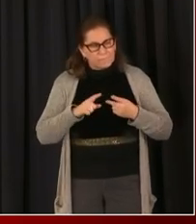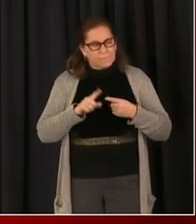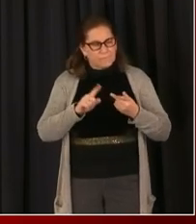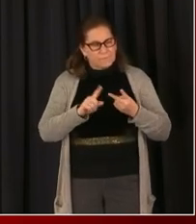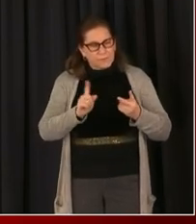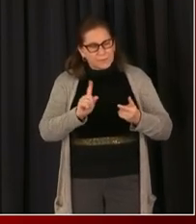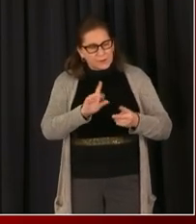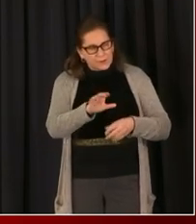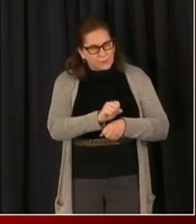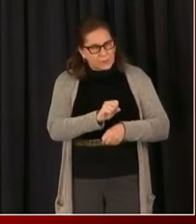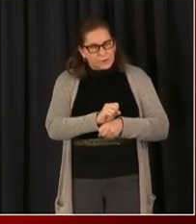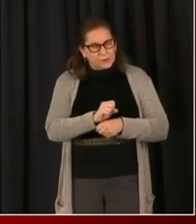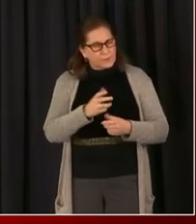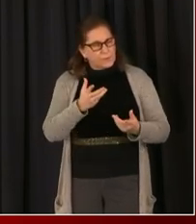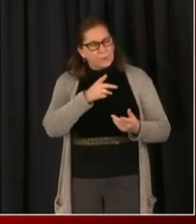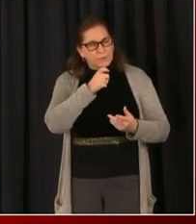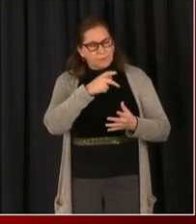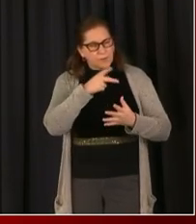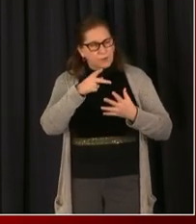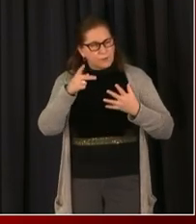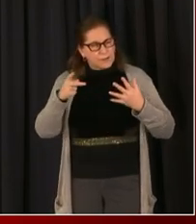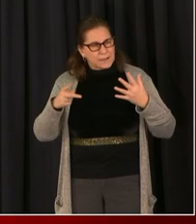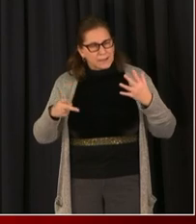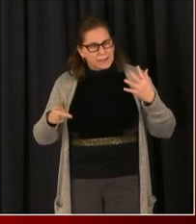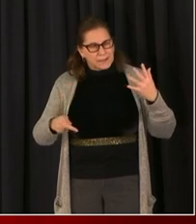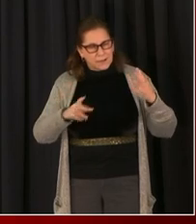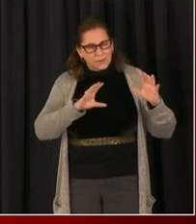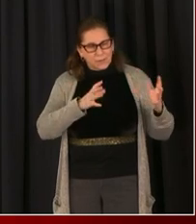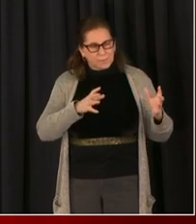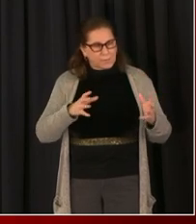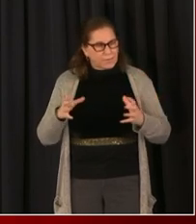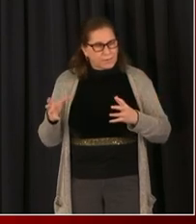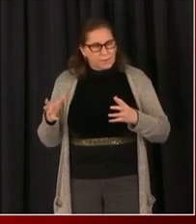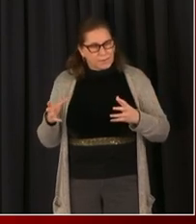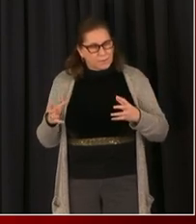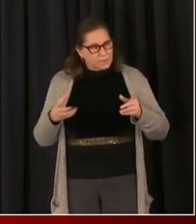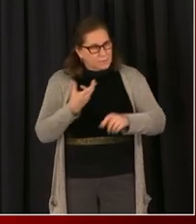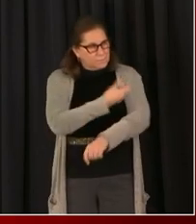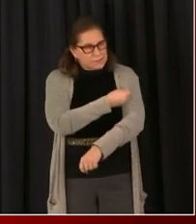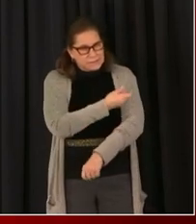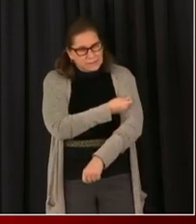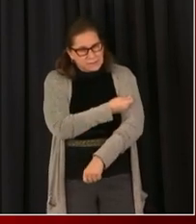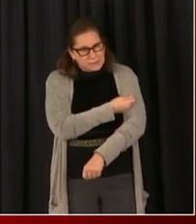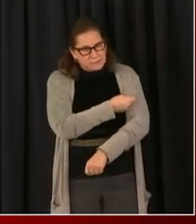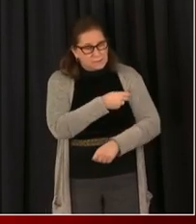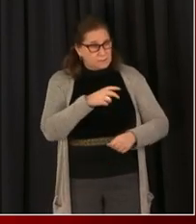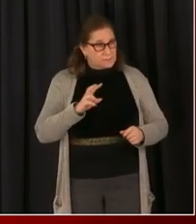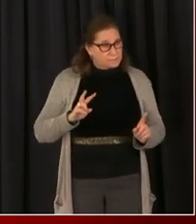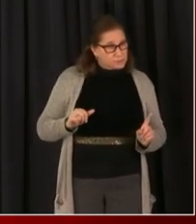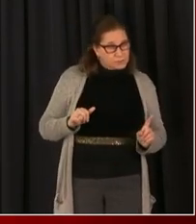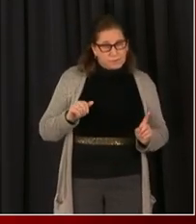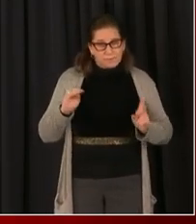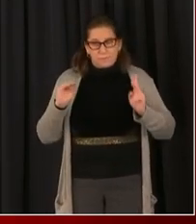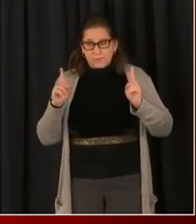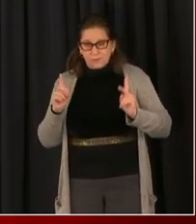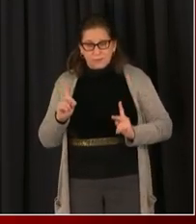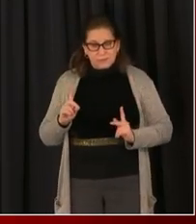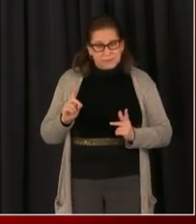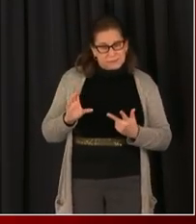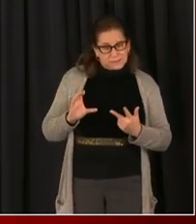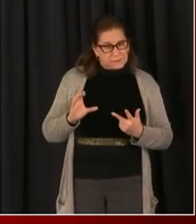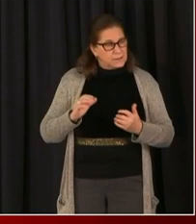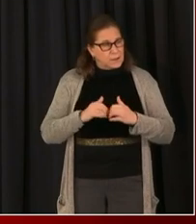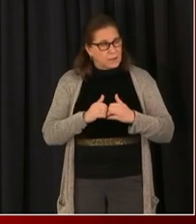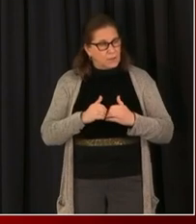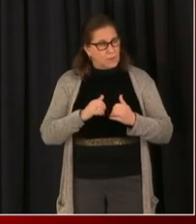given previous statements, and if you've gotten any assurances from maybe Virginia and Maryland that is the case? That would be